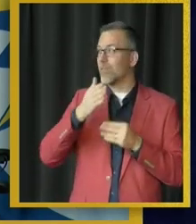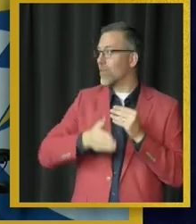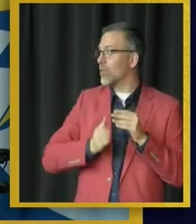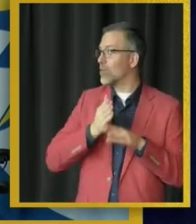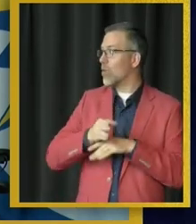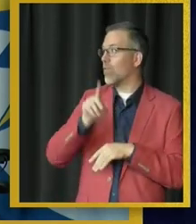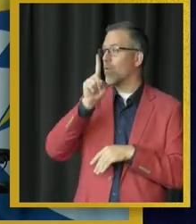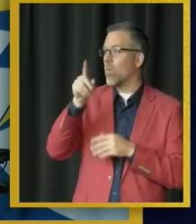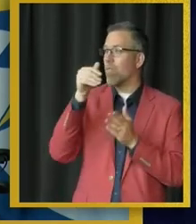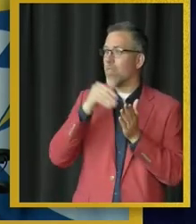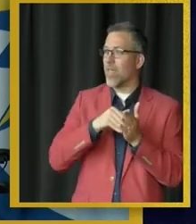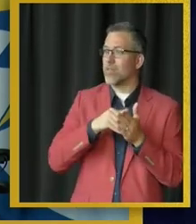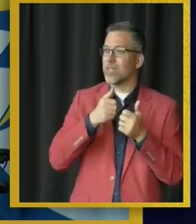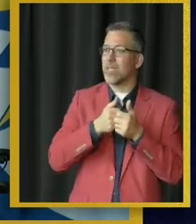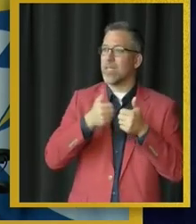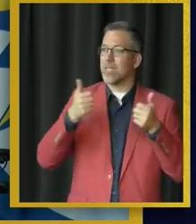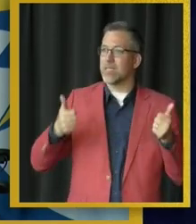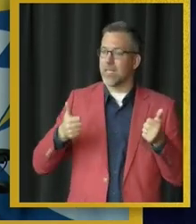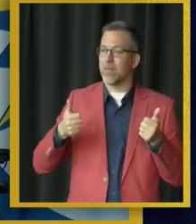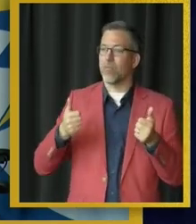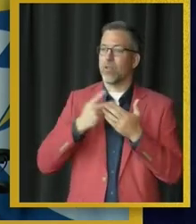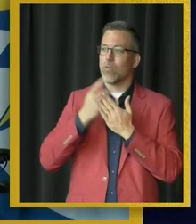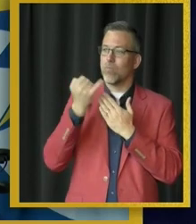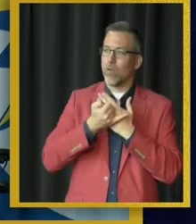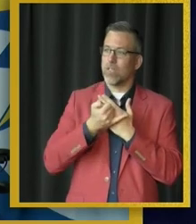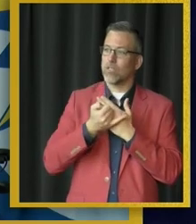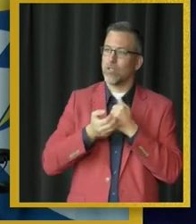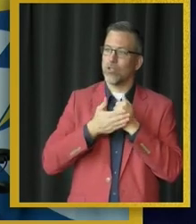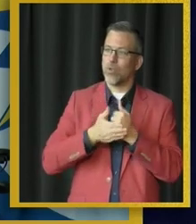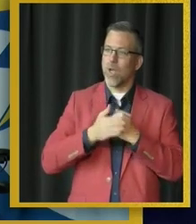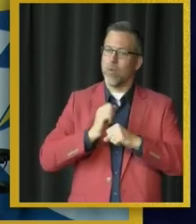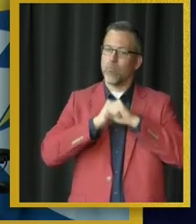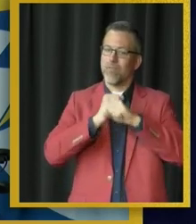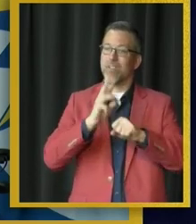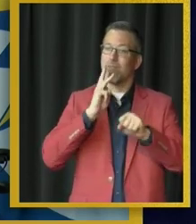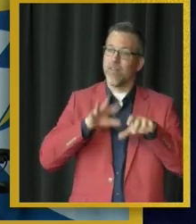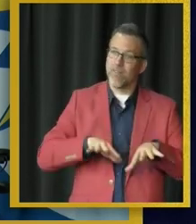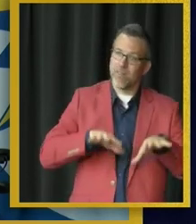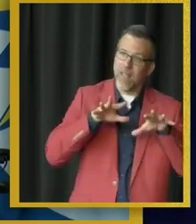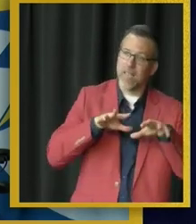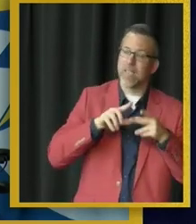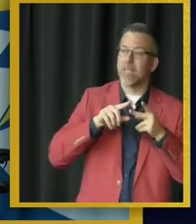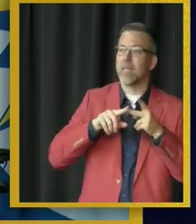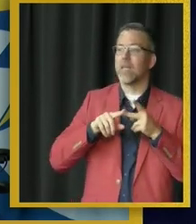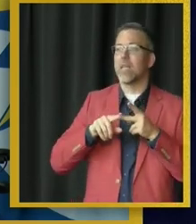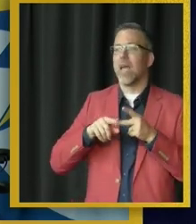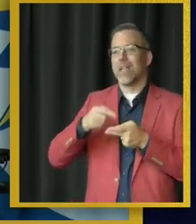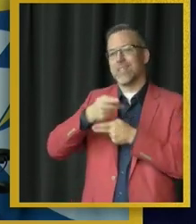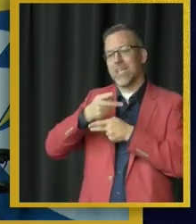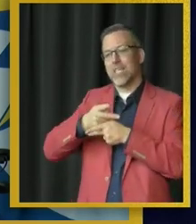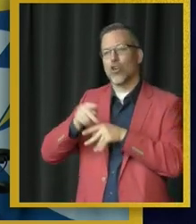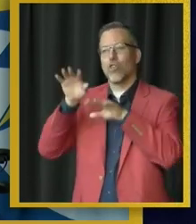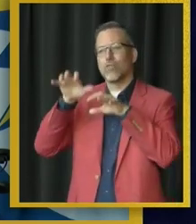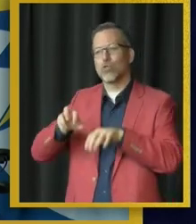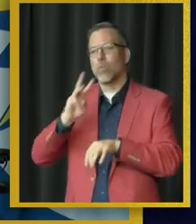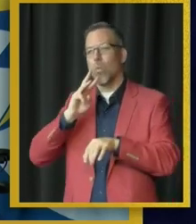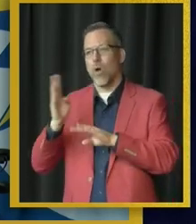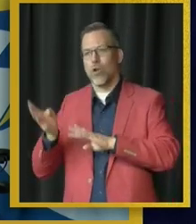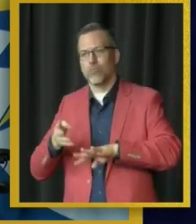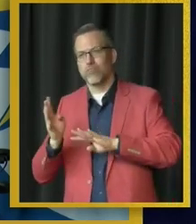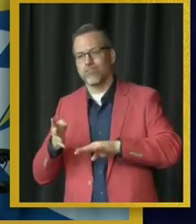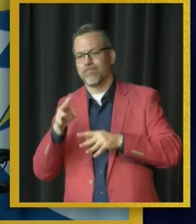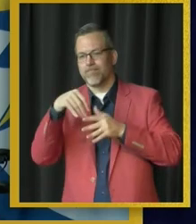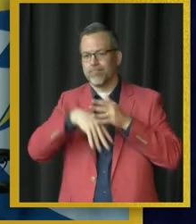1,000 separate capital projects aimed at preventing roadway flooding and managing storm water so that we can keep the roads